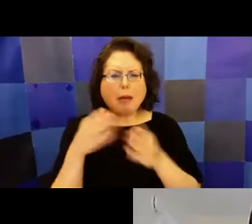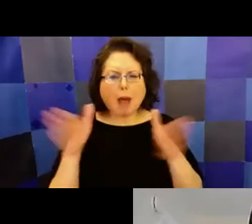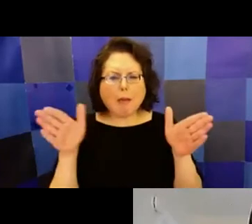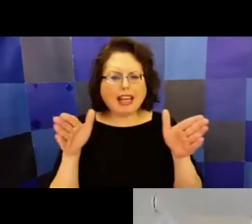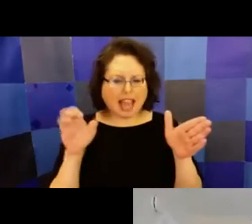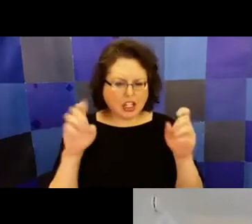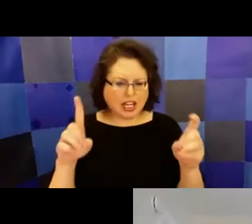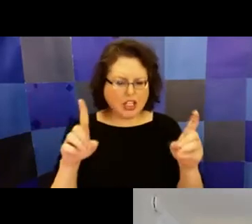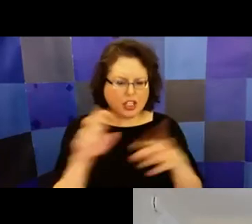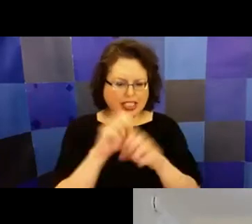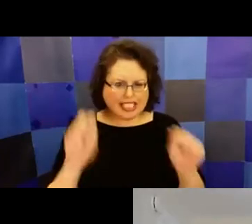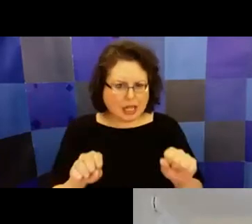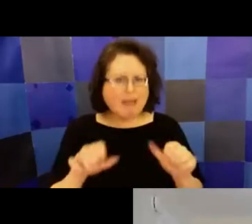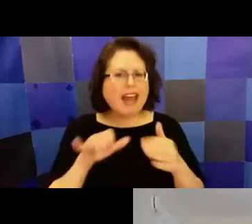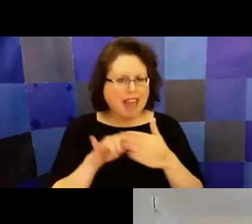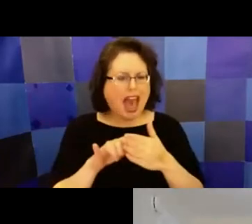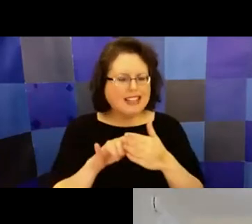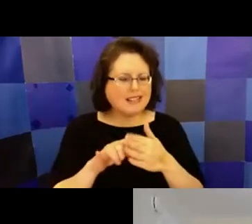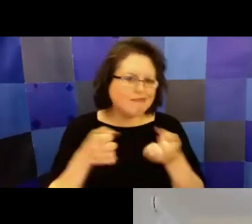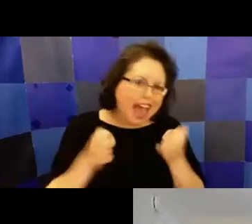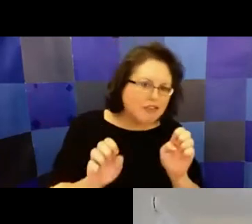these efforts that you were talking about today?